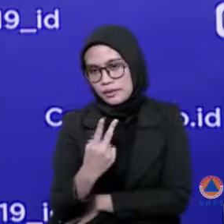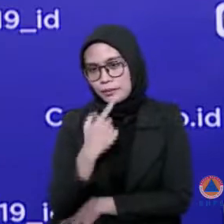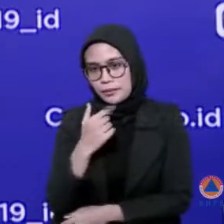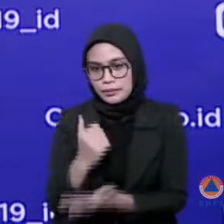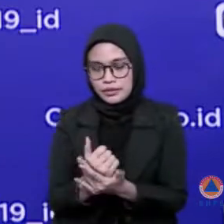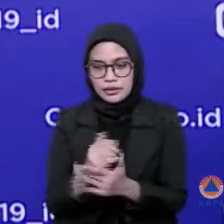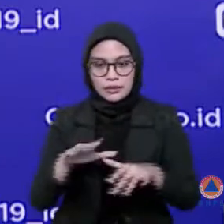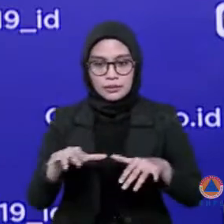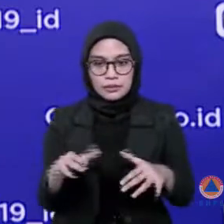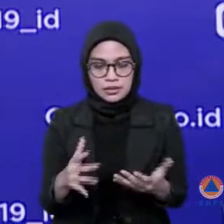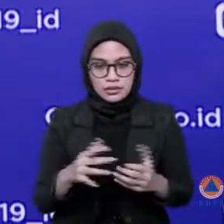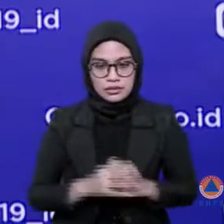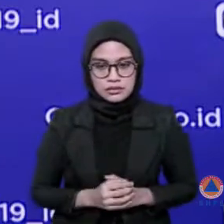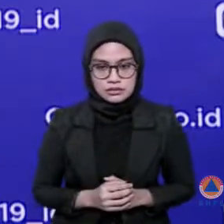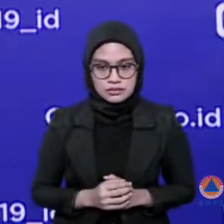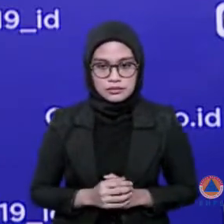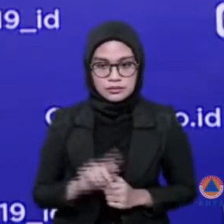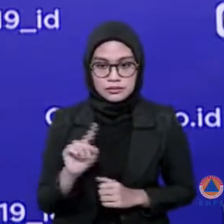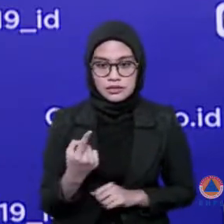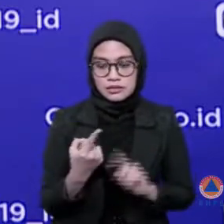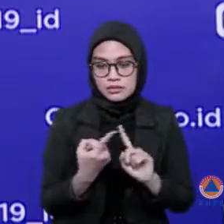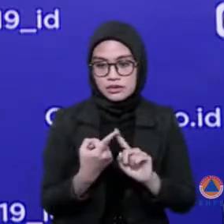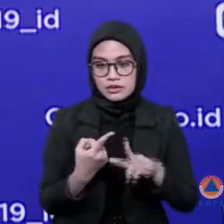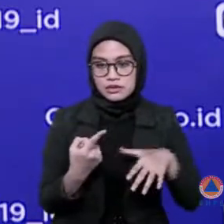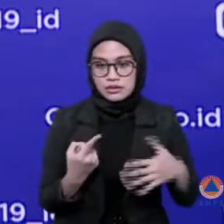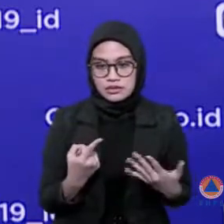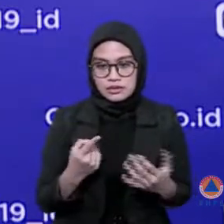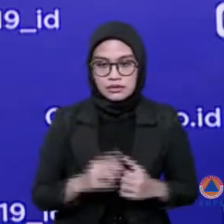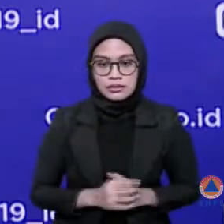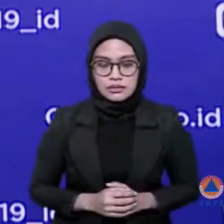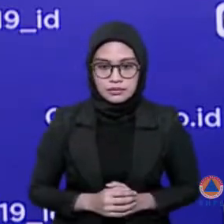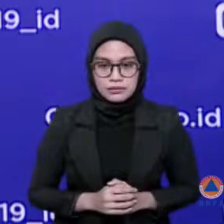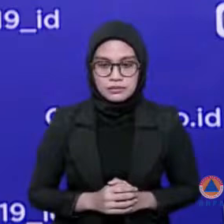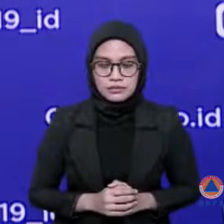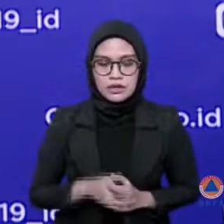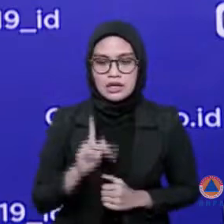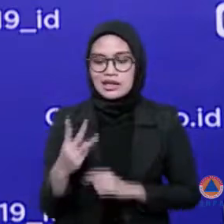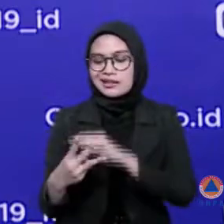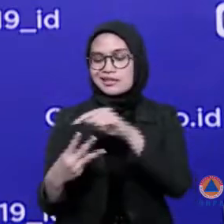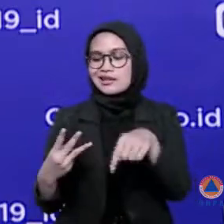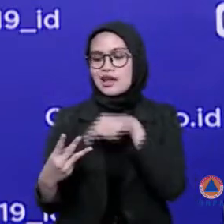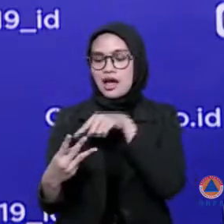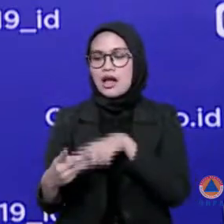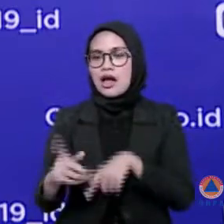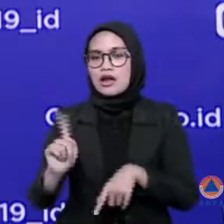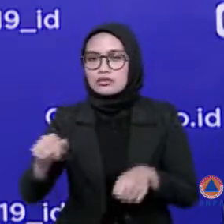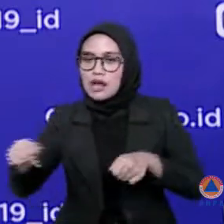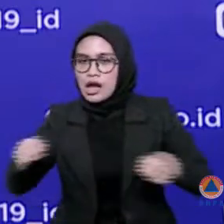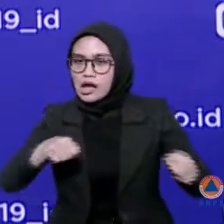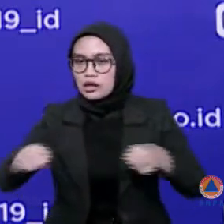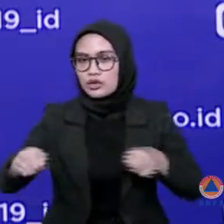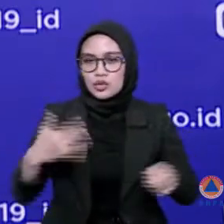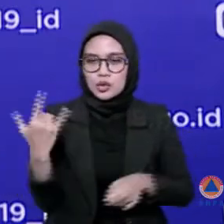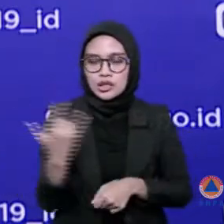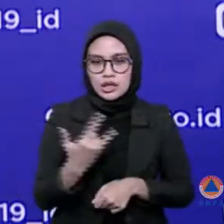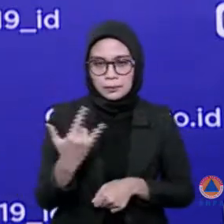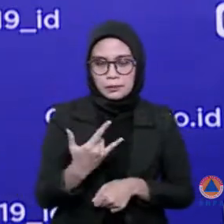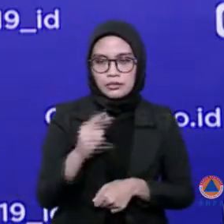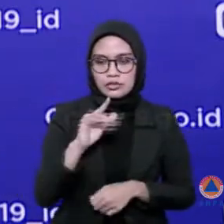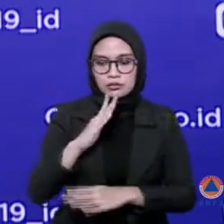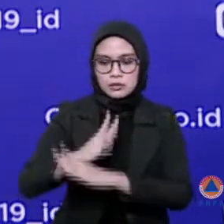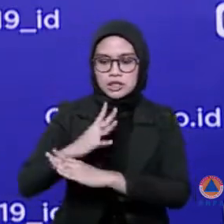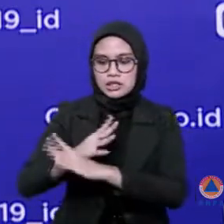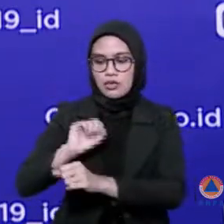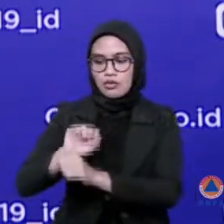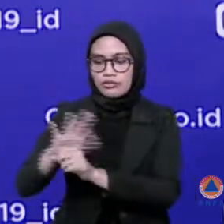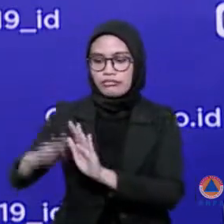lastly emphasize. First, there are three aspects that must be controlled to prevent a spike